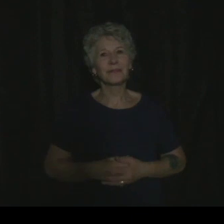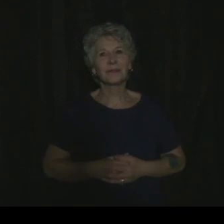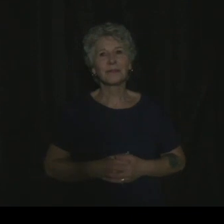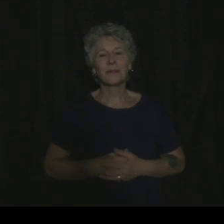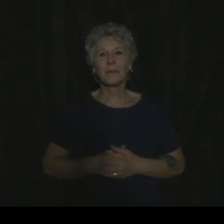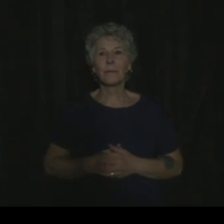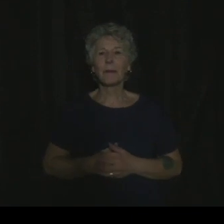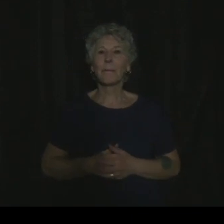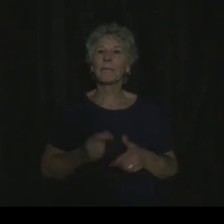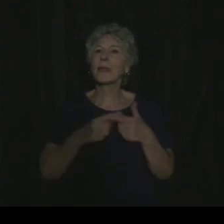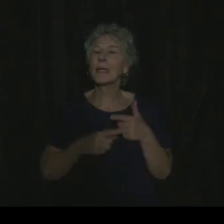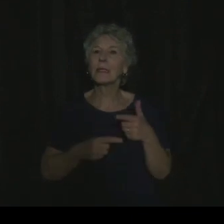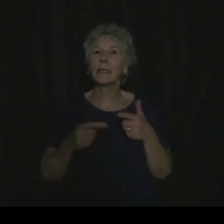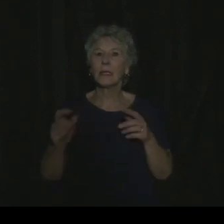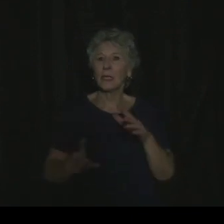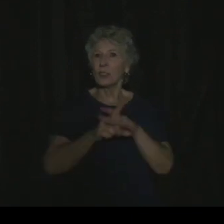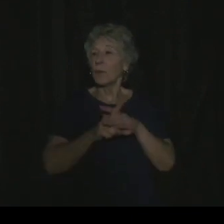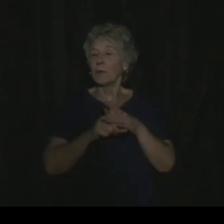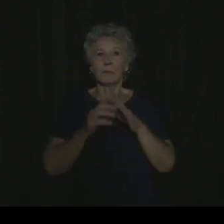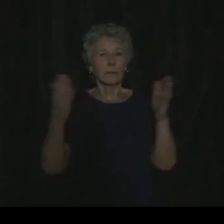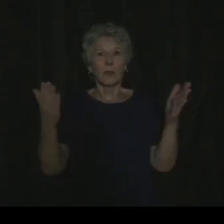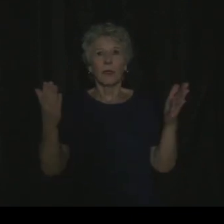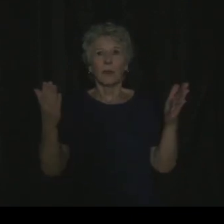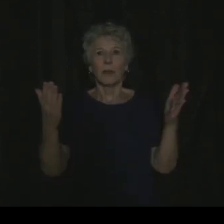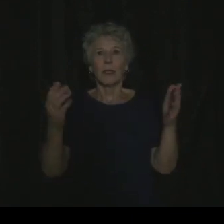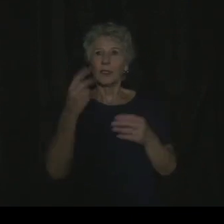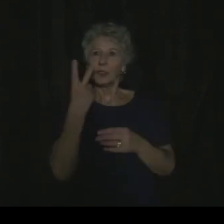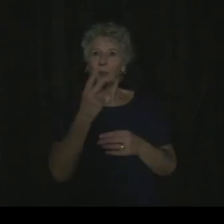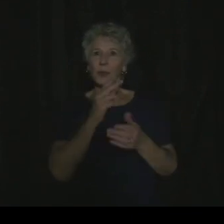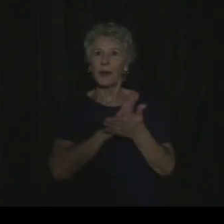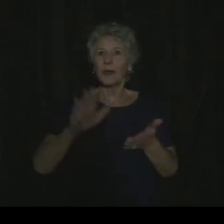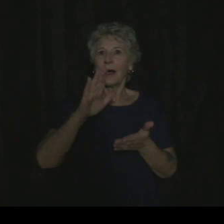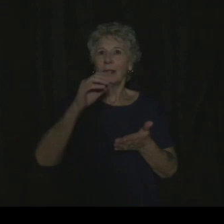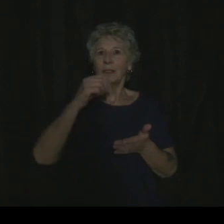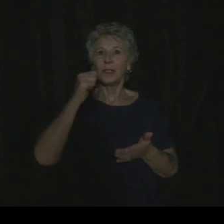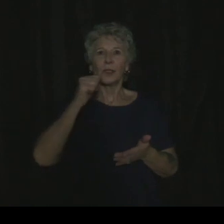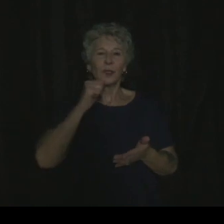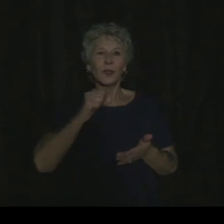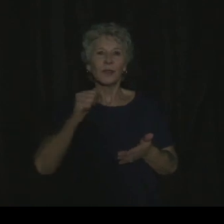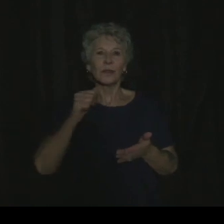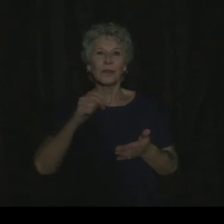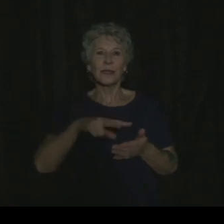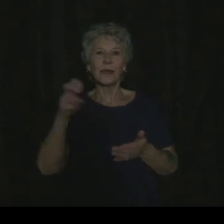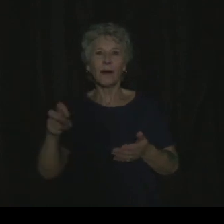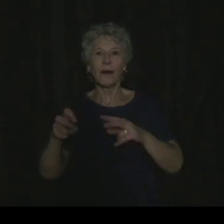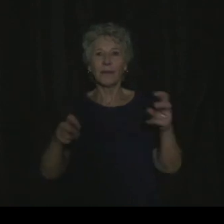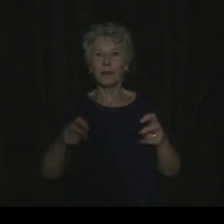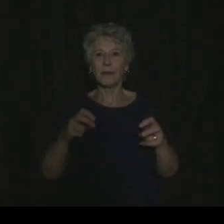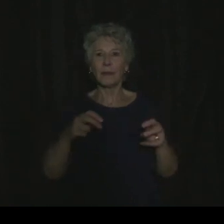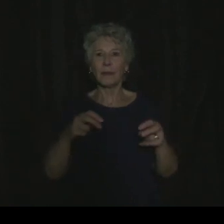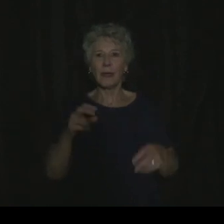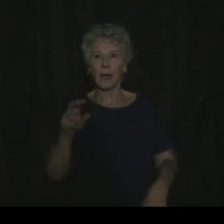then somebody showed up, the doors open up, and two college-age young ladies get off at the tracks, and they're like this.